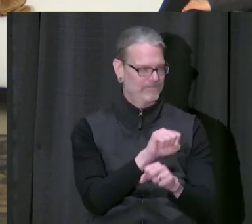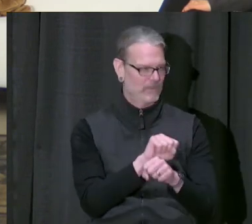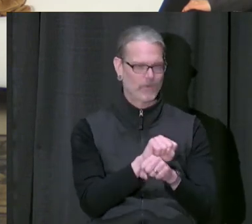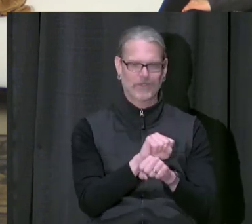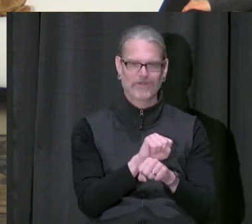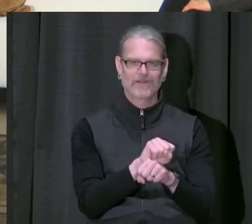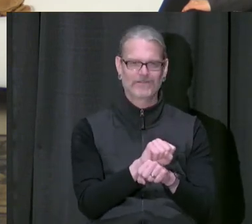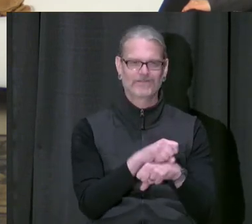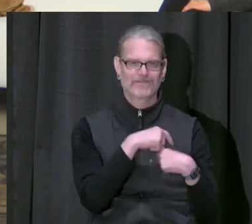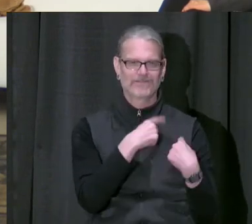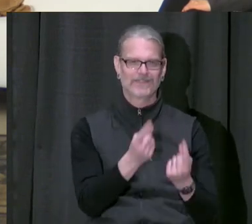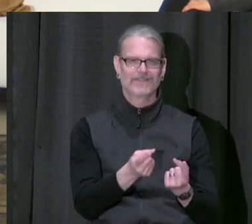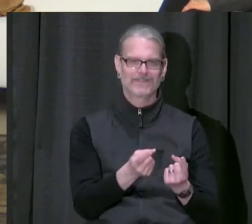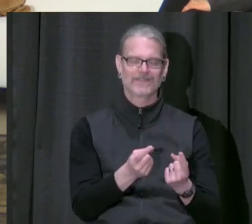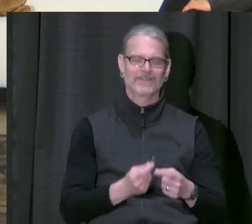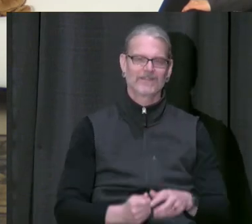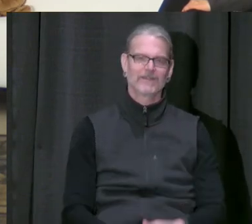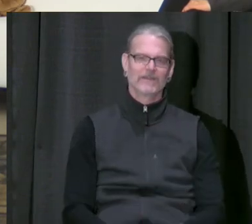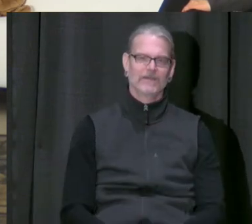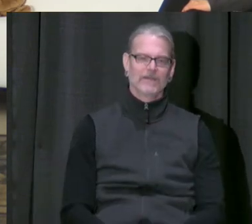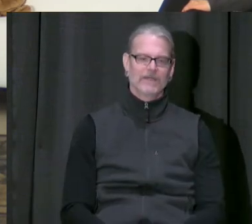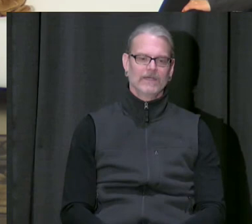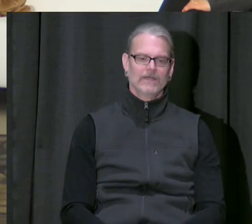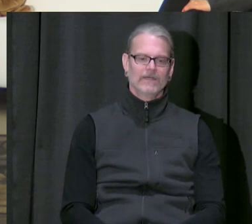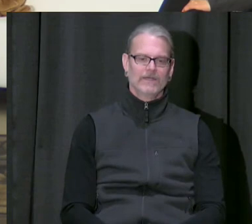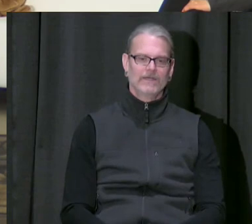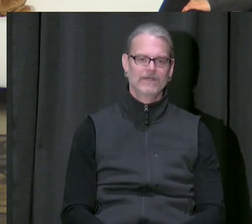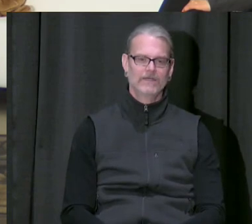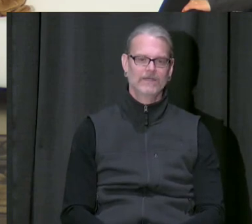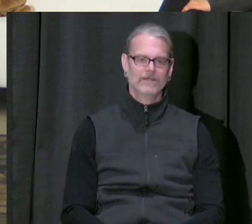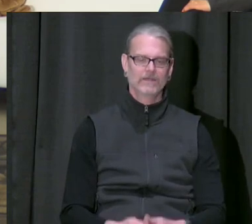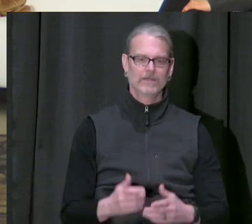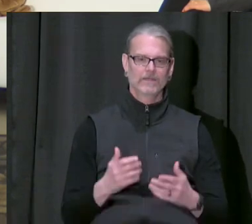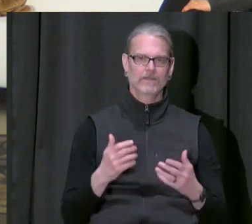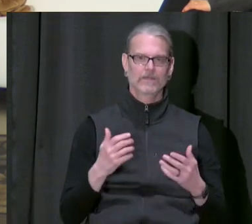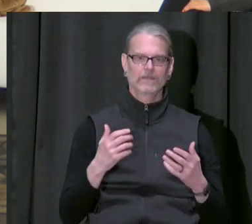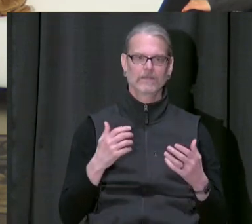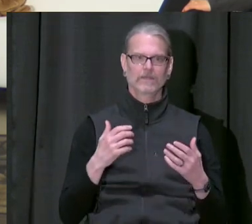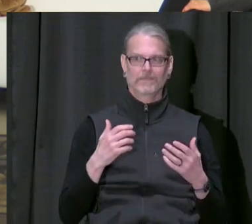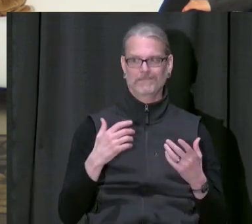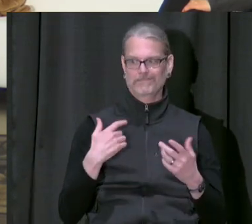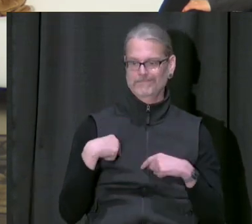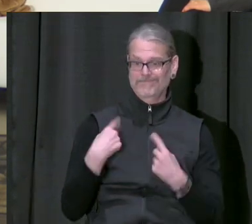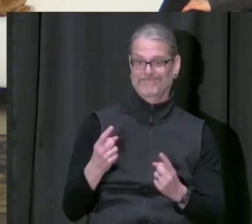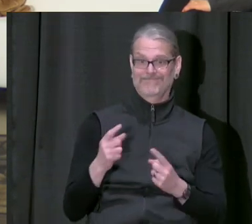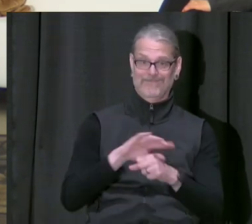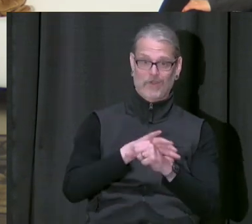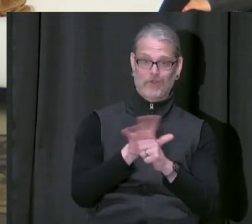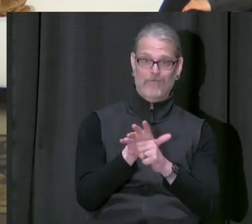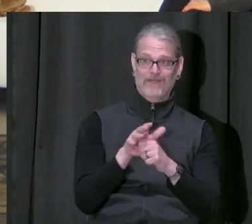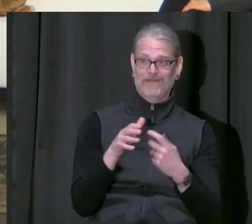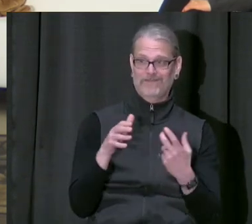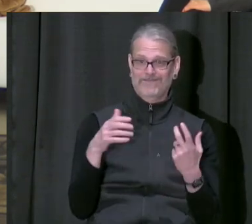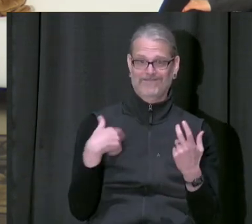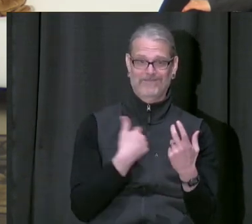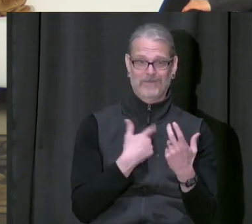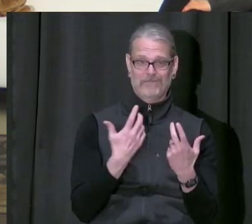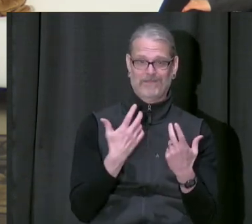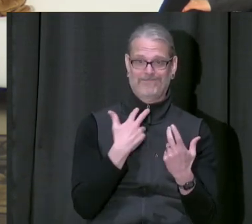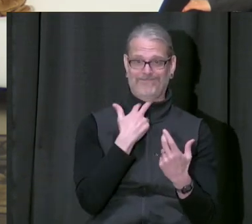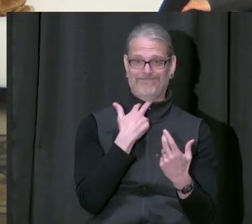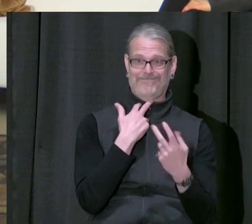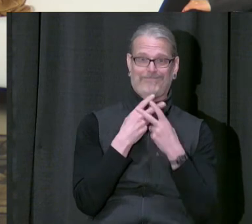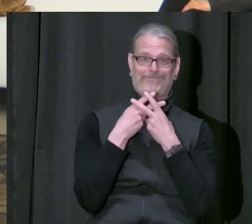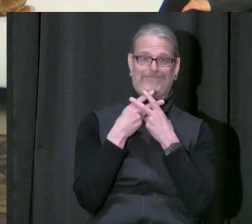on. You know, we've been you know, hunkered down, locked up, you know, in our home offices